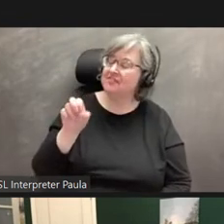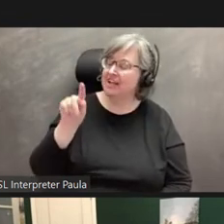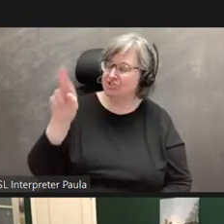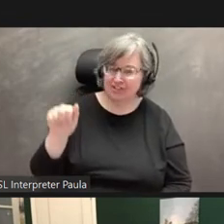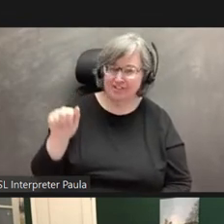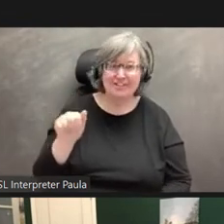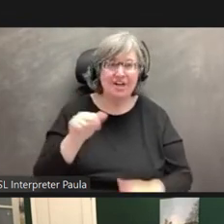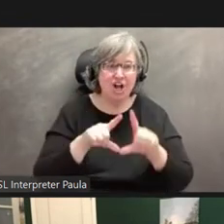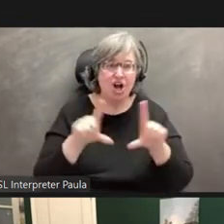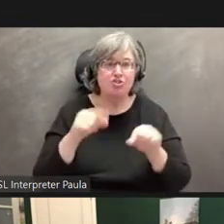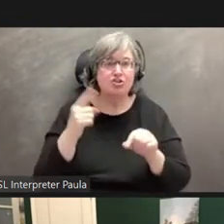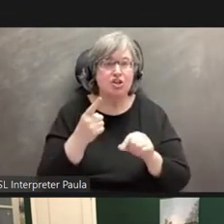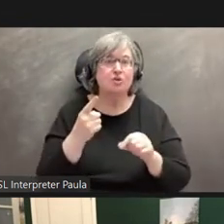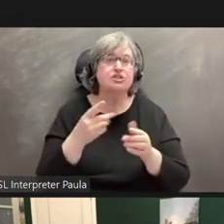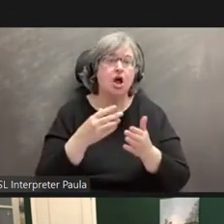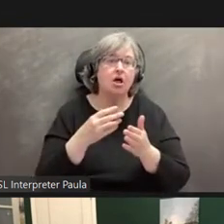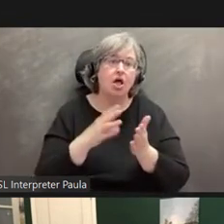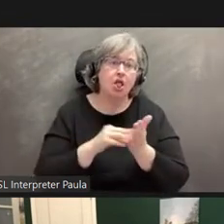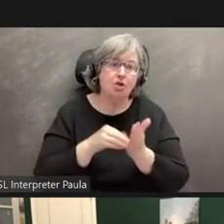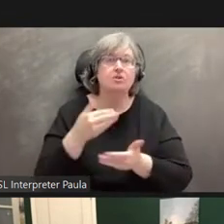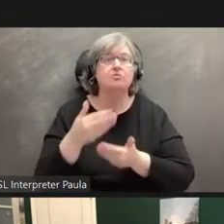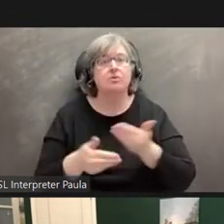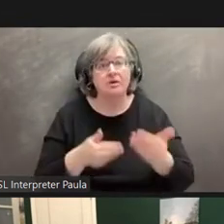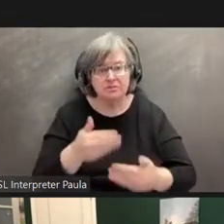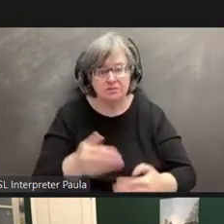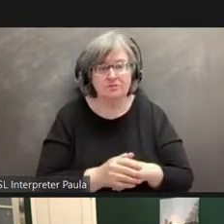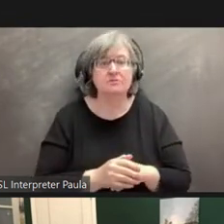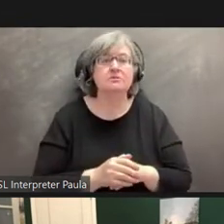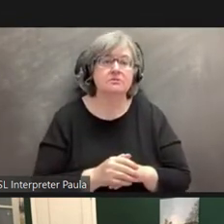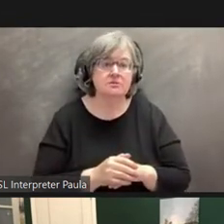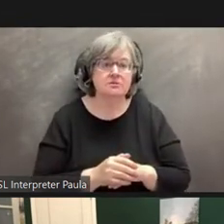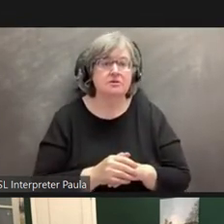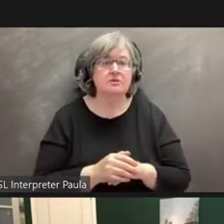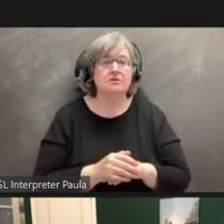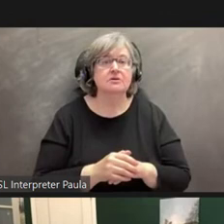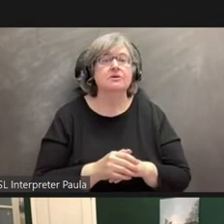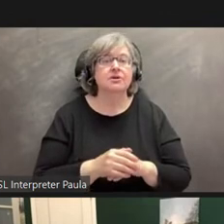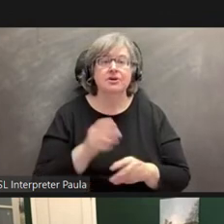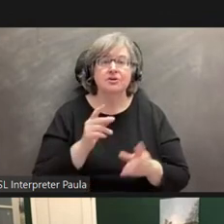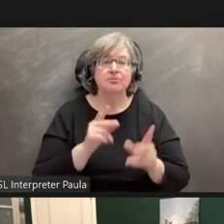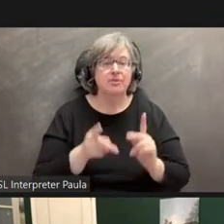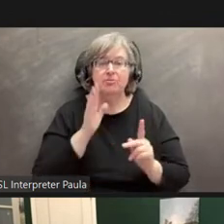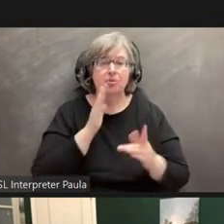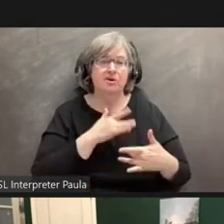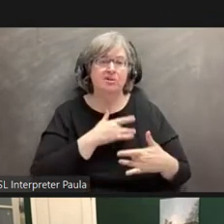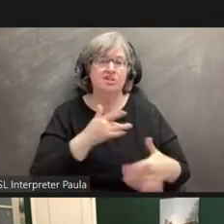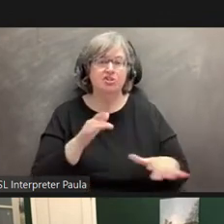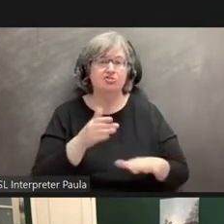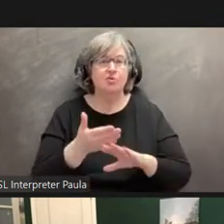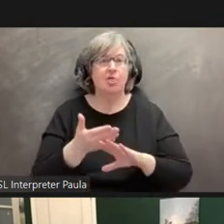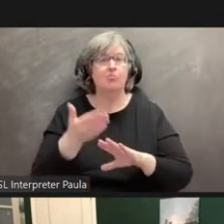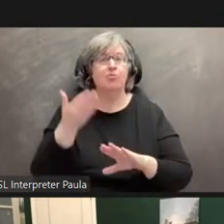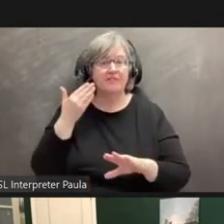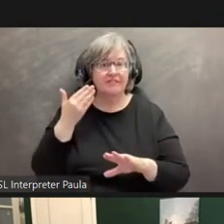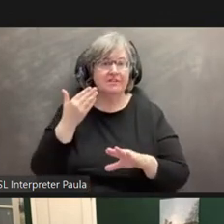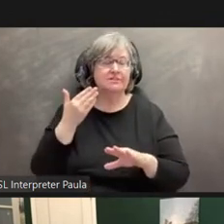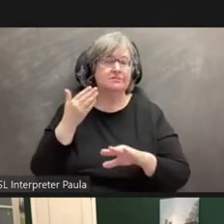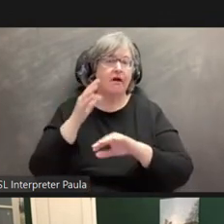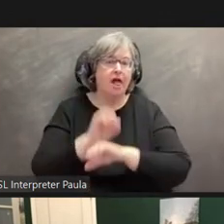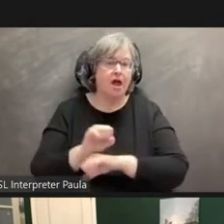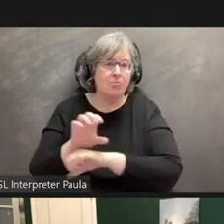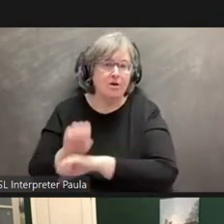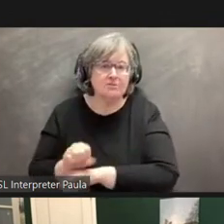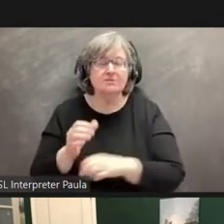learning curve. People will, always fall back on whatever their previous behaviors were, or